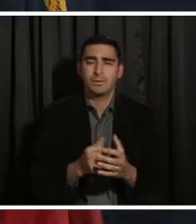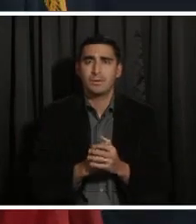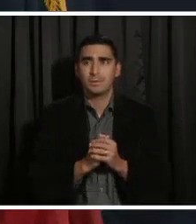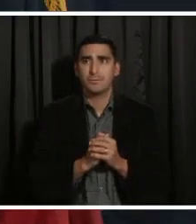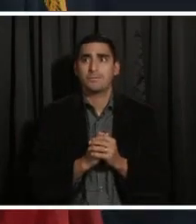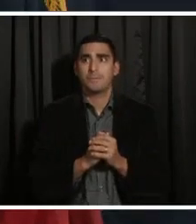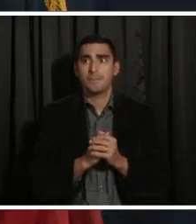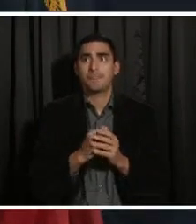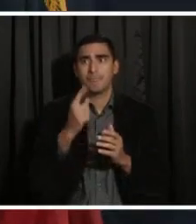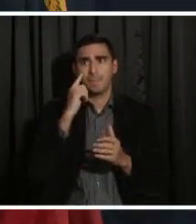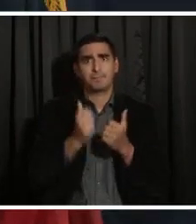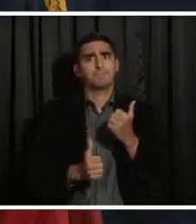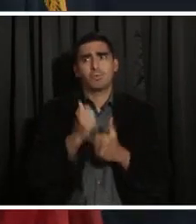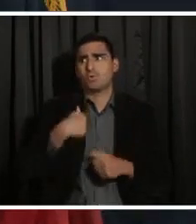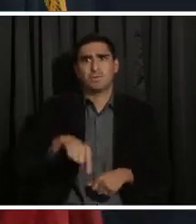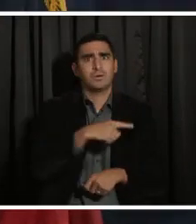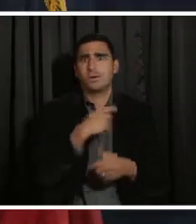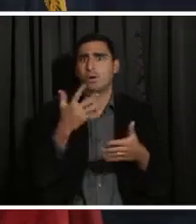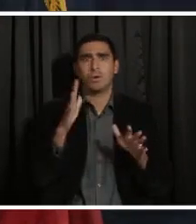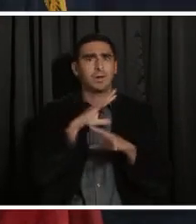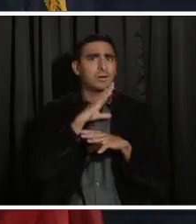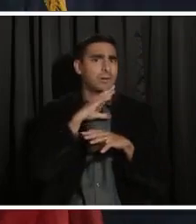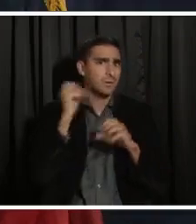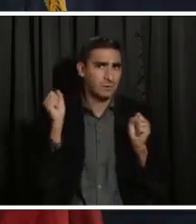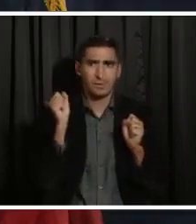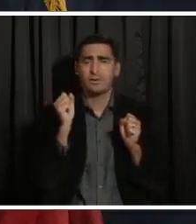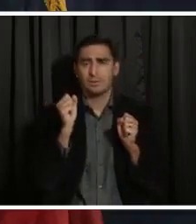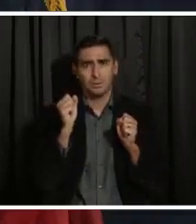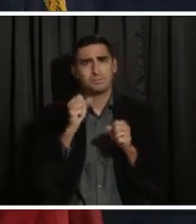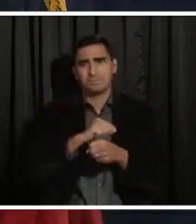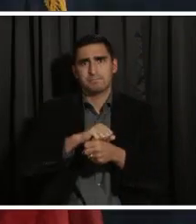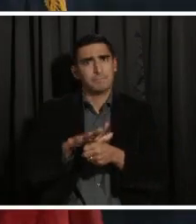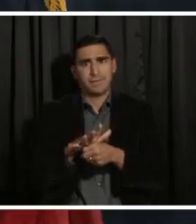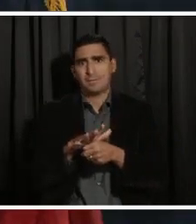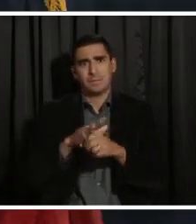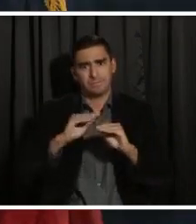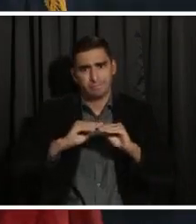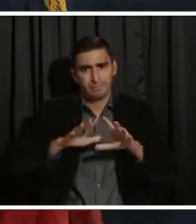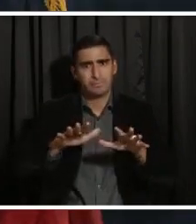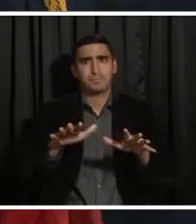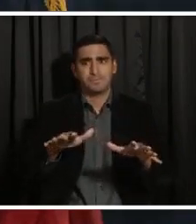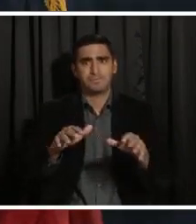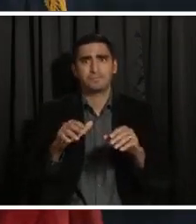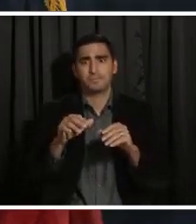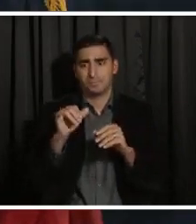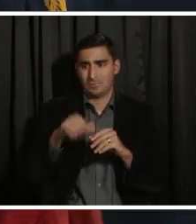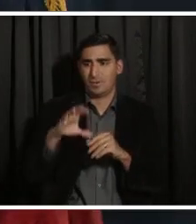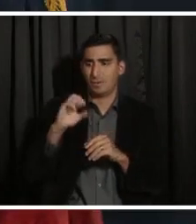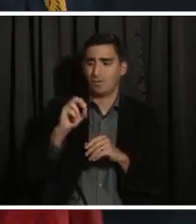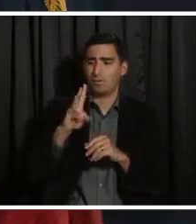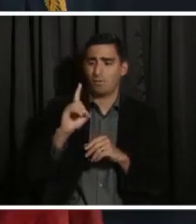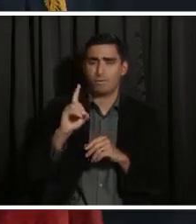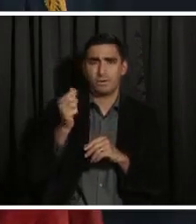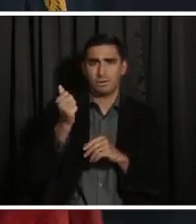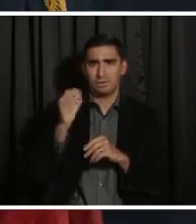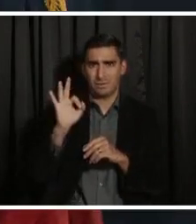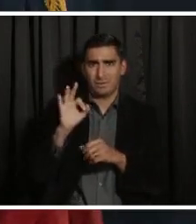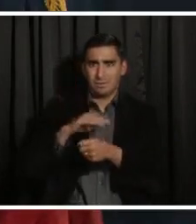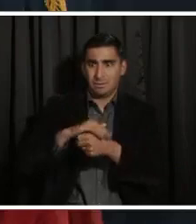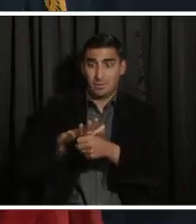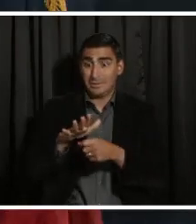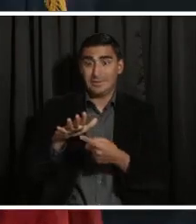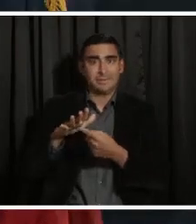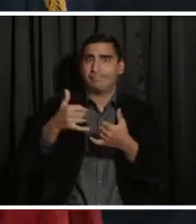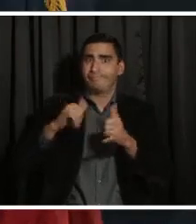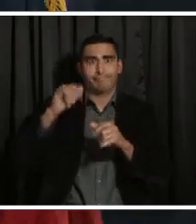than tired of this pandemic. But the pandemic, the deadly COVID-19 virus, is not tired of